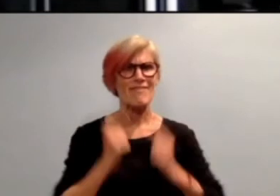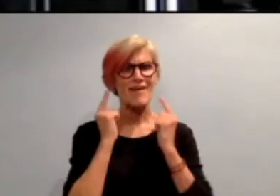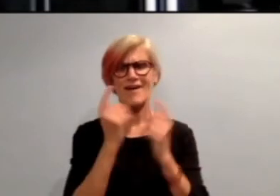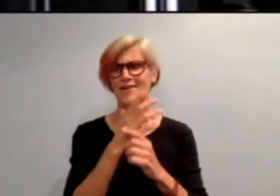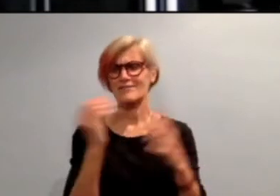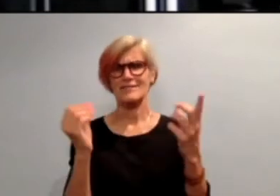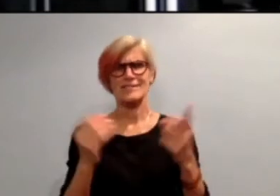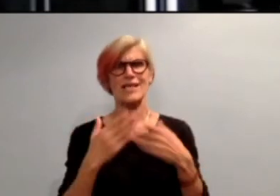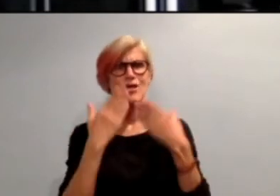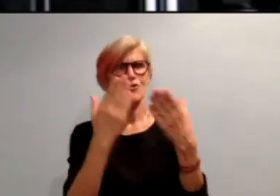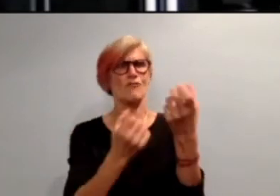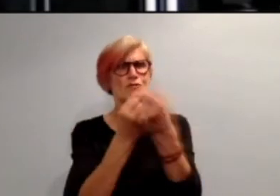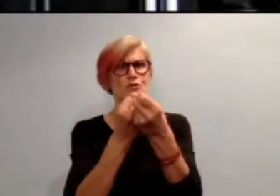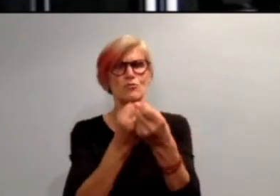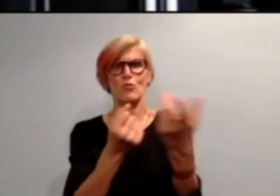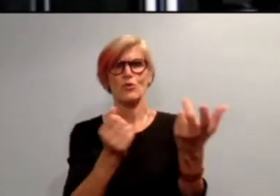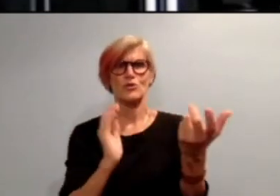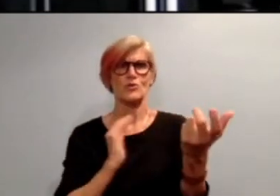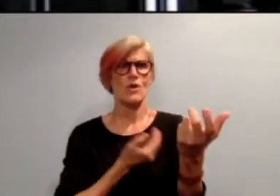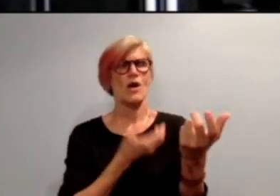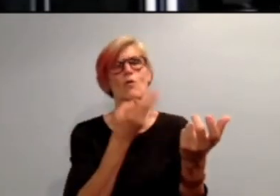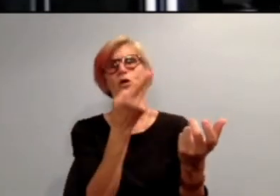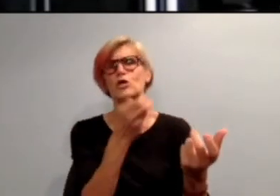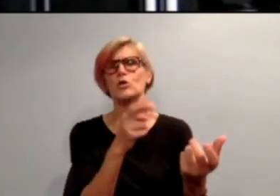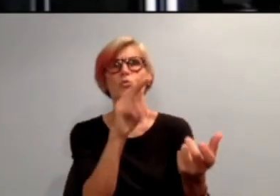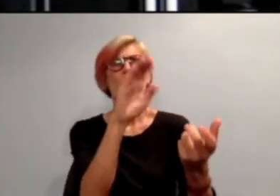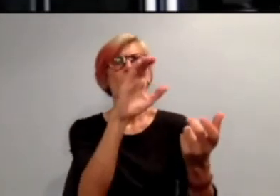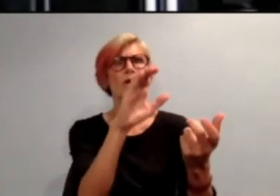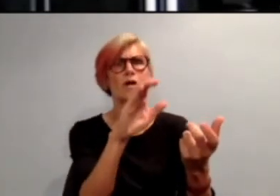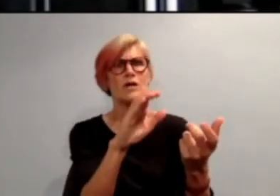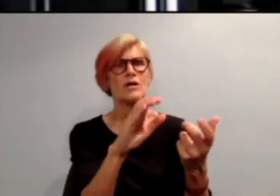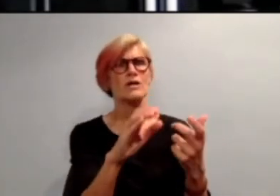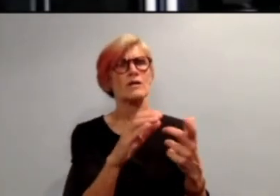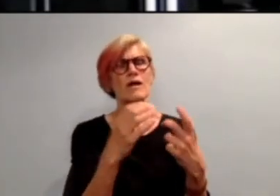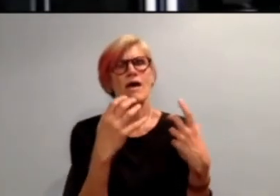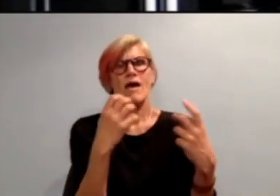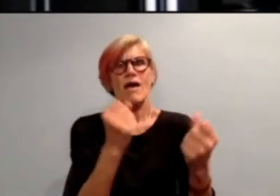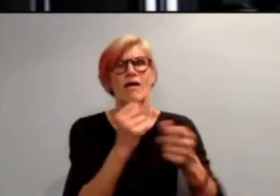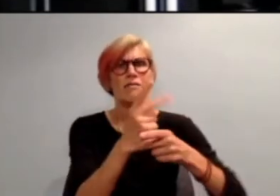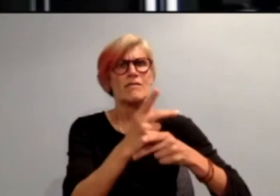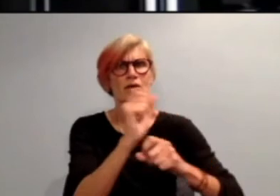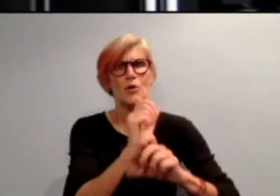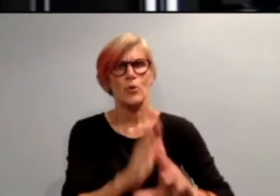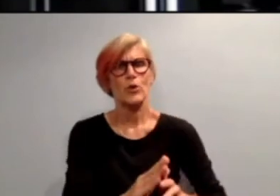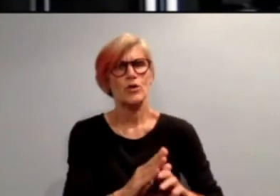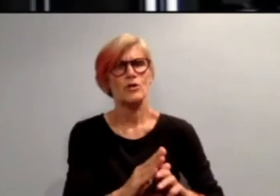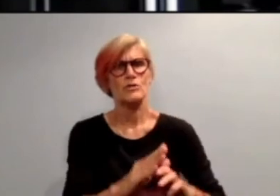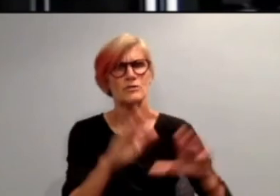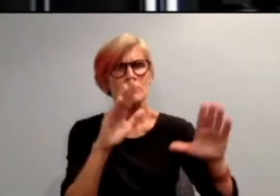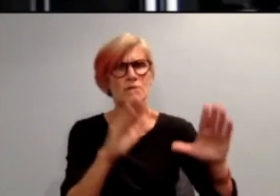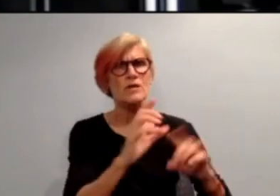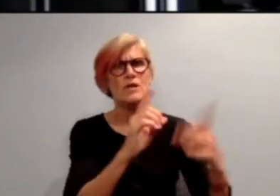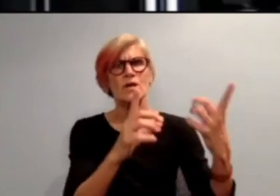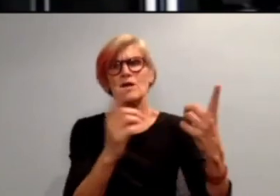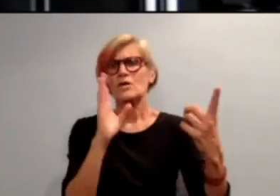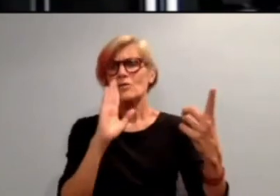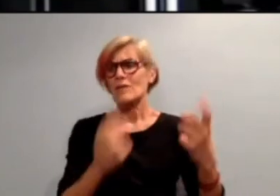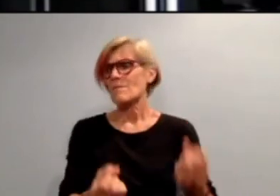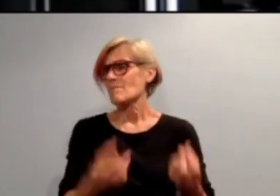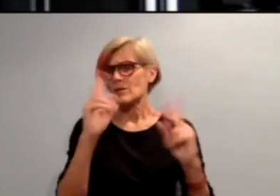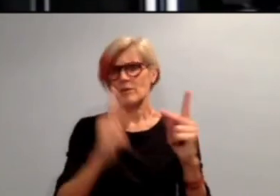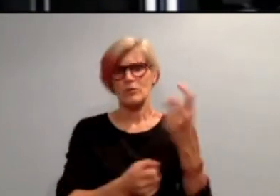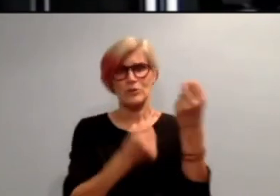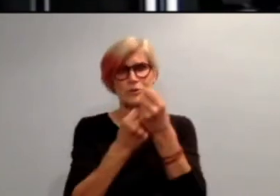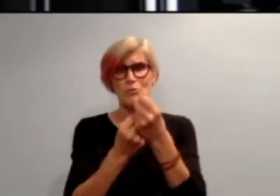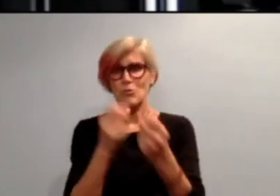support to our heroic frontline healthcare workers. It's important to note that many of the people who support the recall are